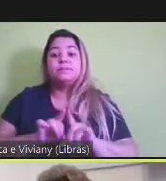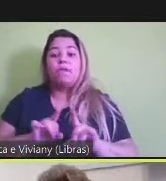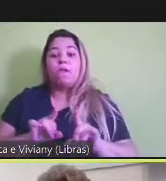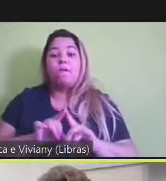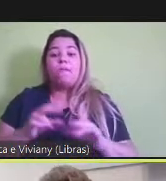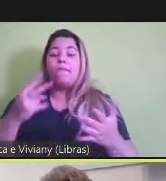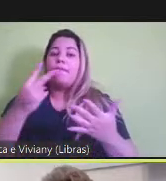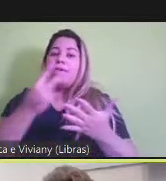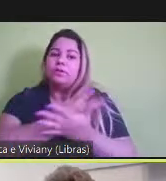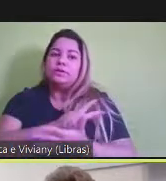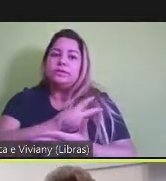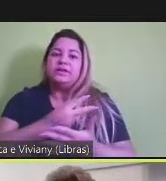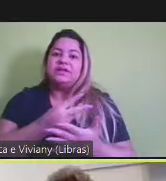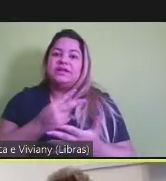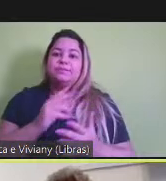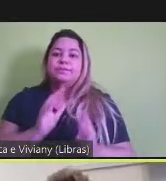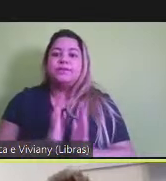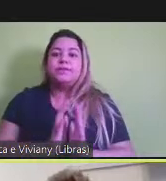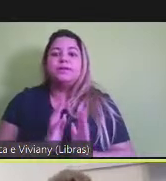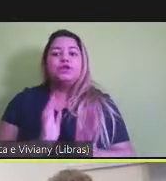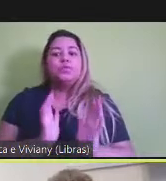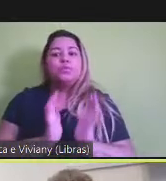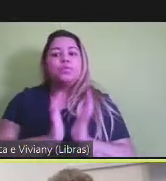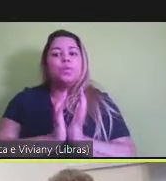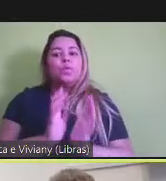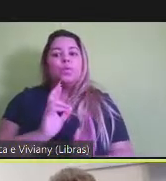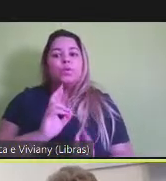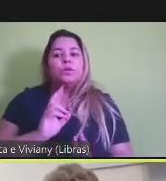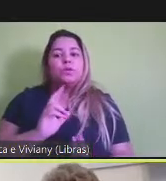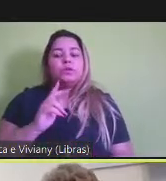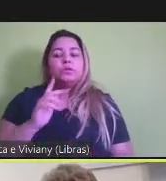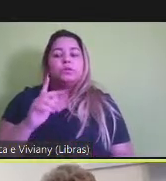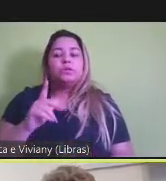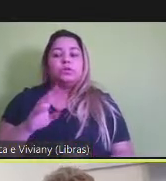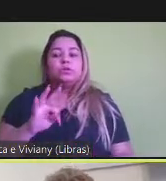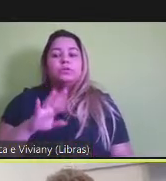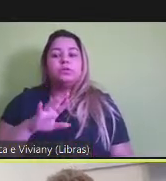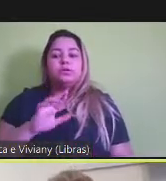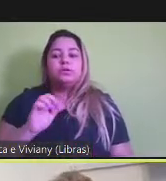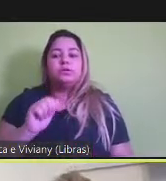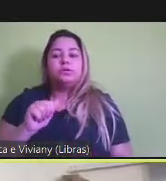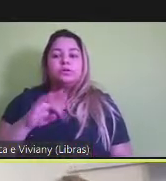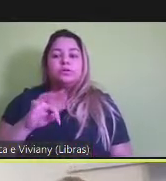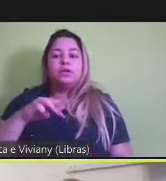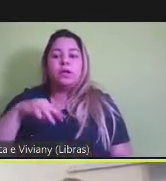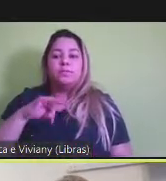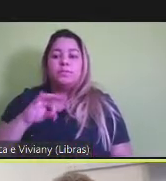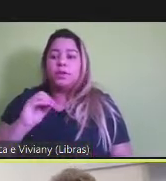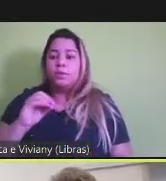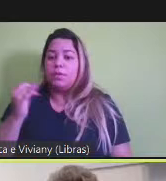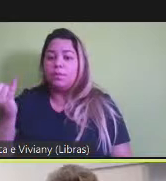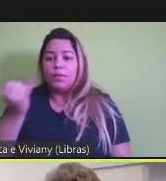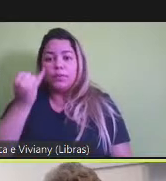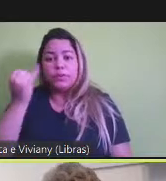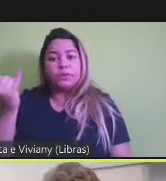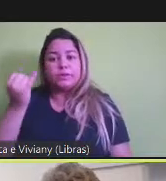it goes through many vehicles and tools. So the communication is